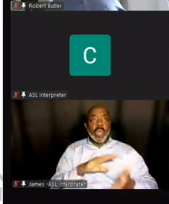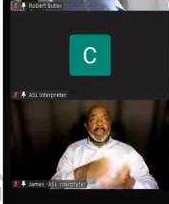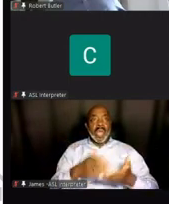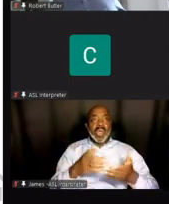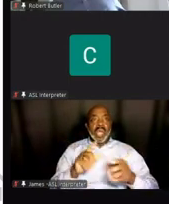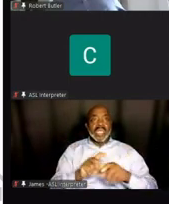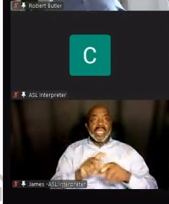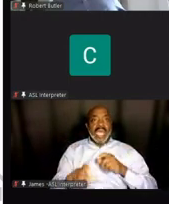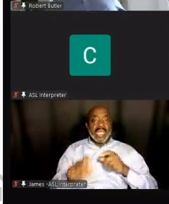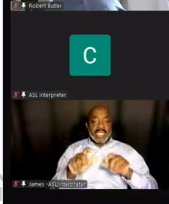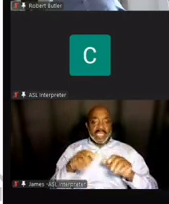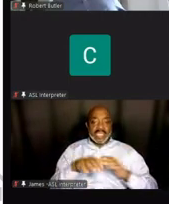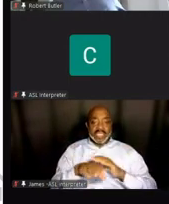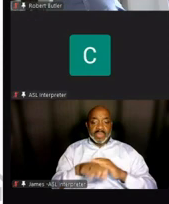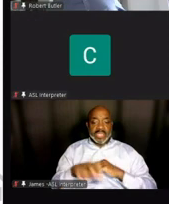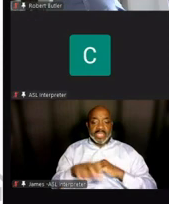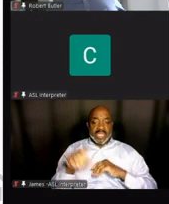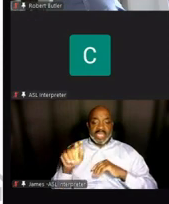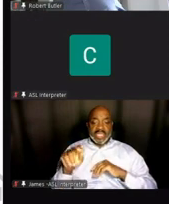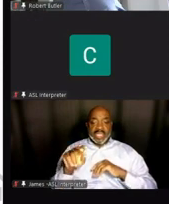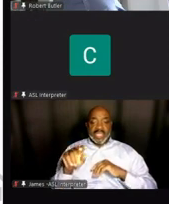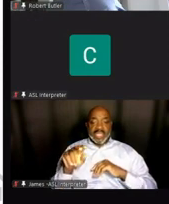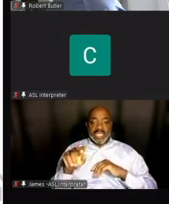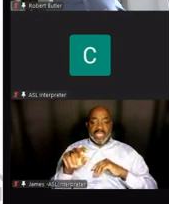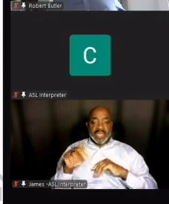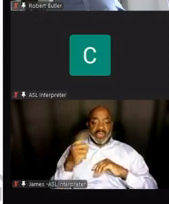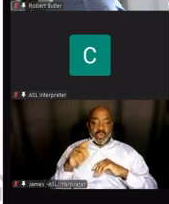in the CIP?